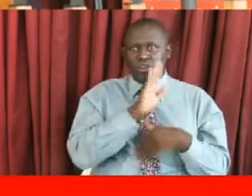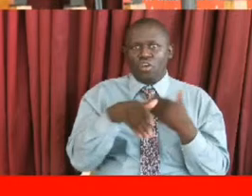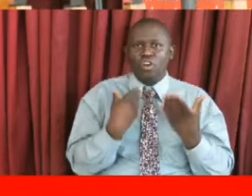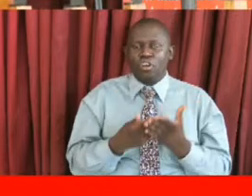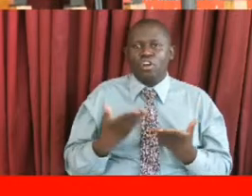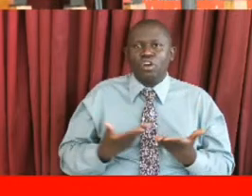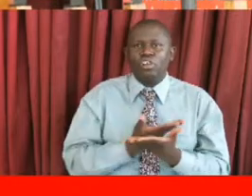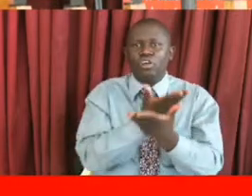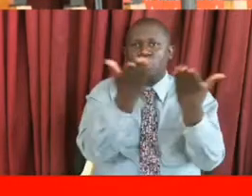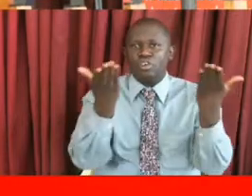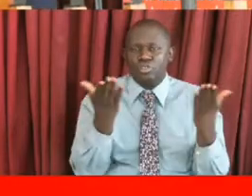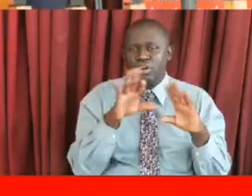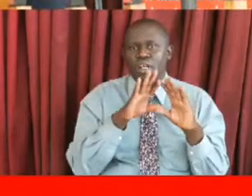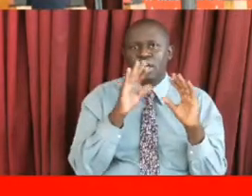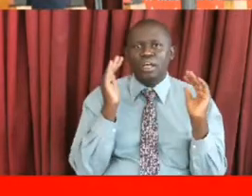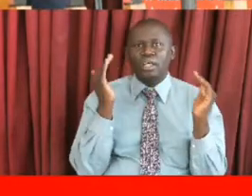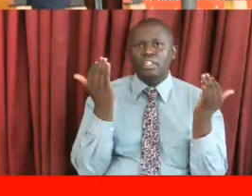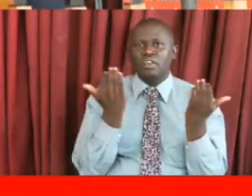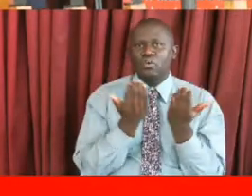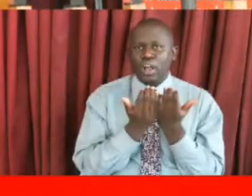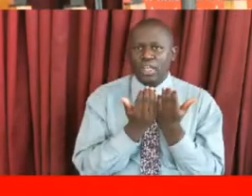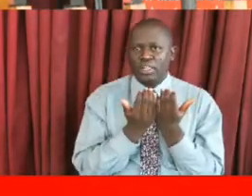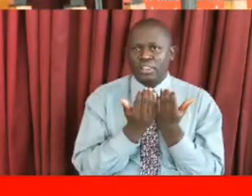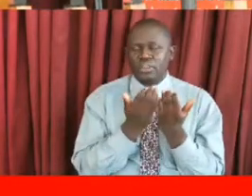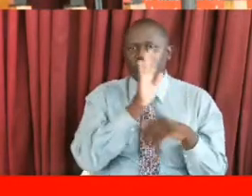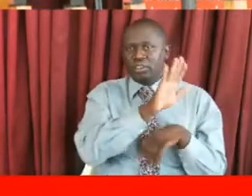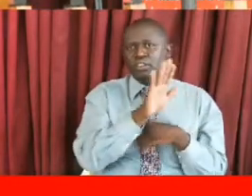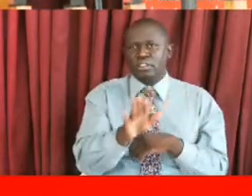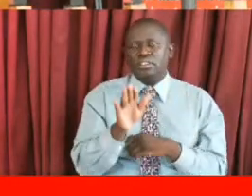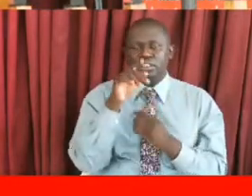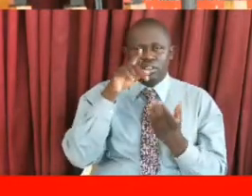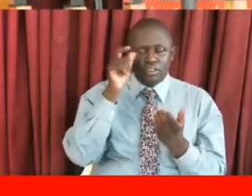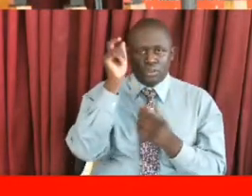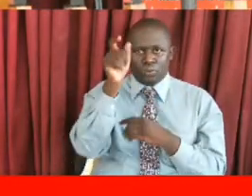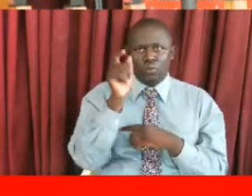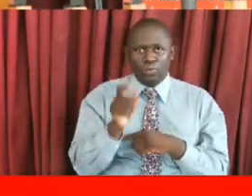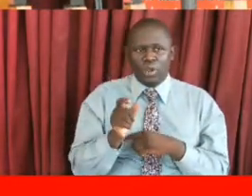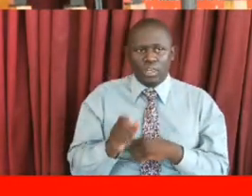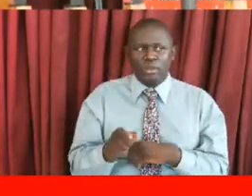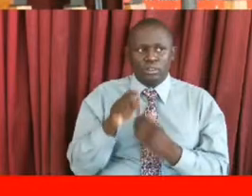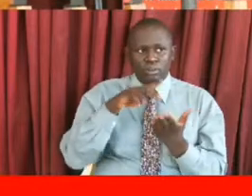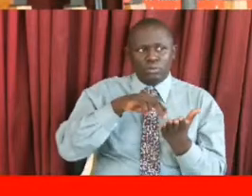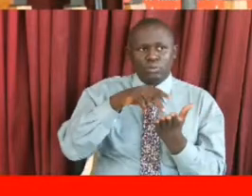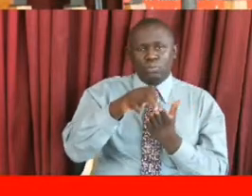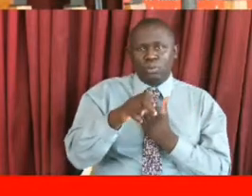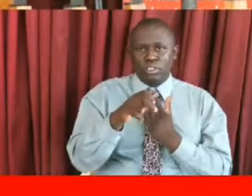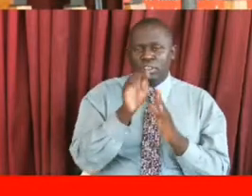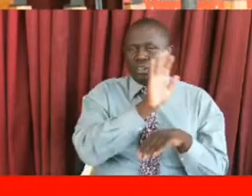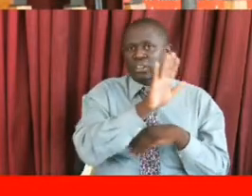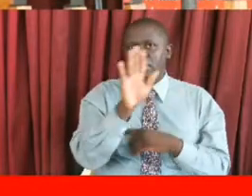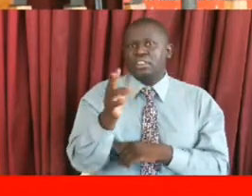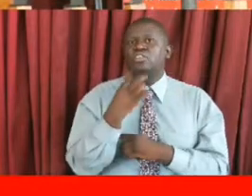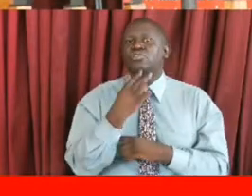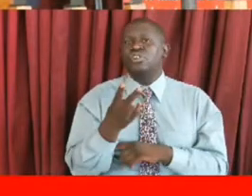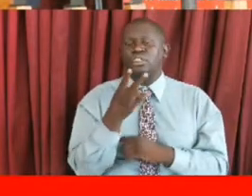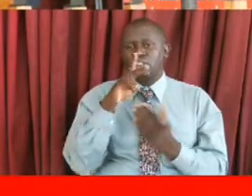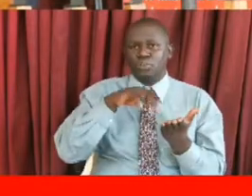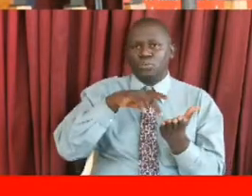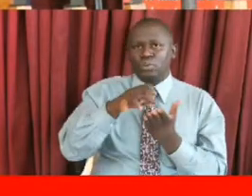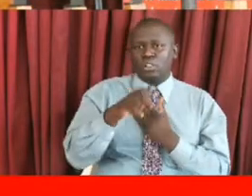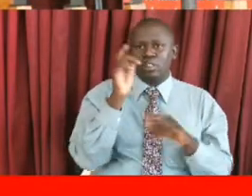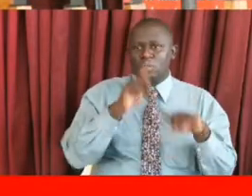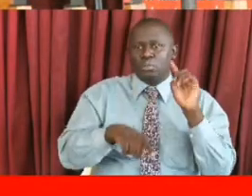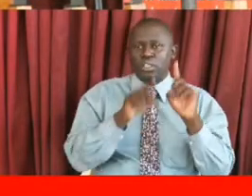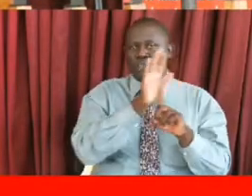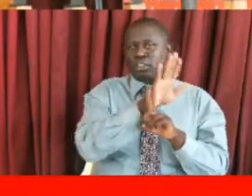over the world his one walking it's his voice that is walking